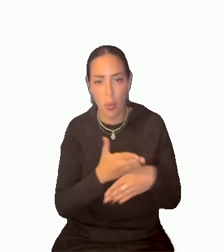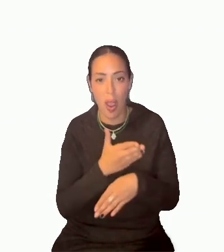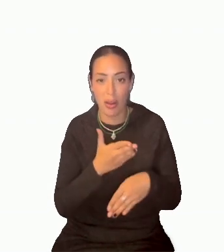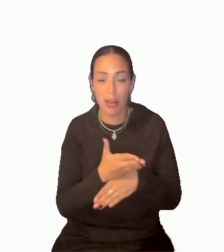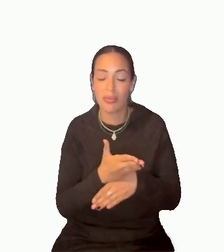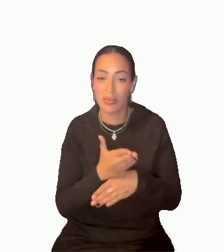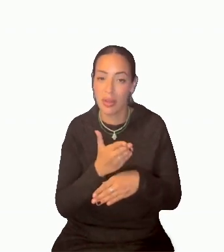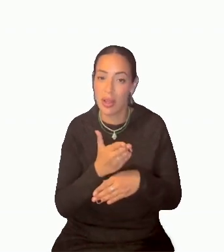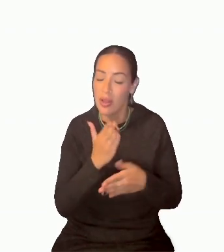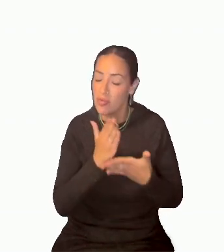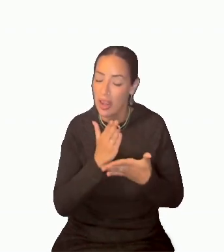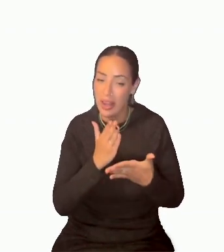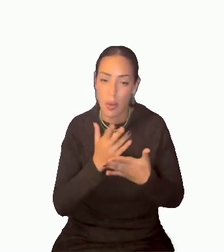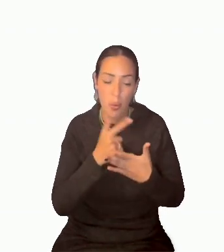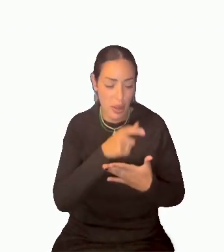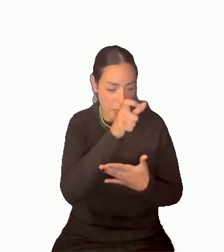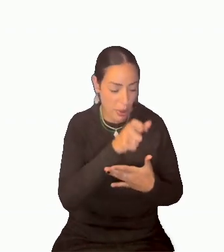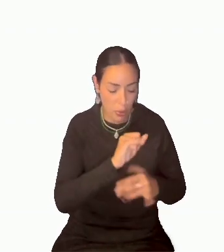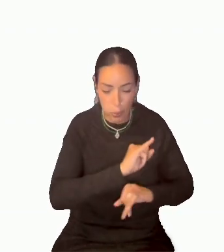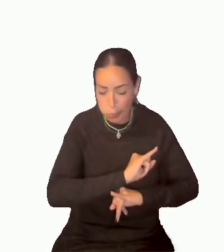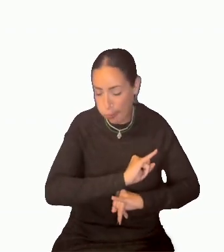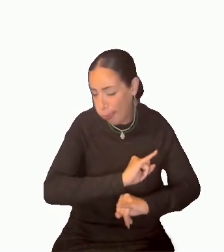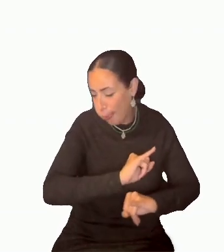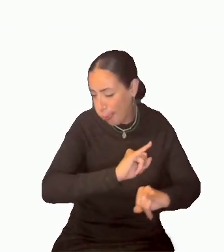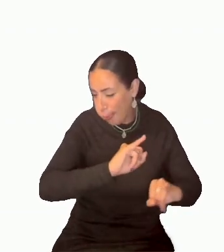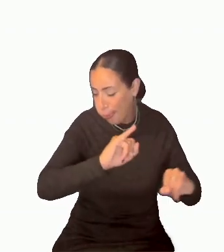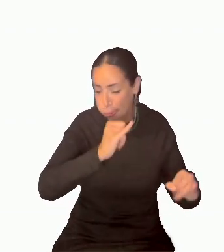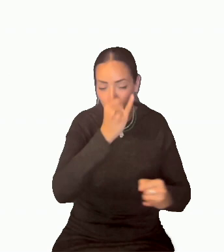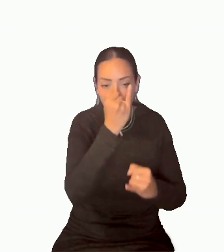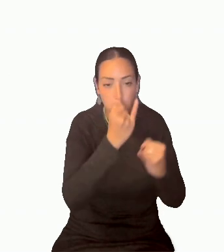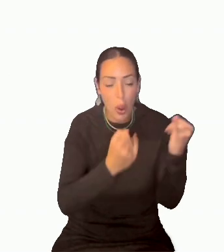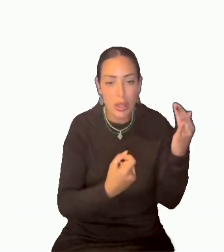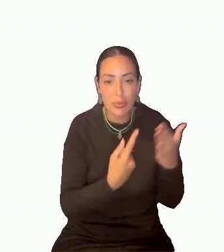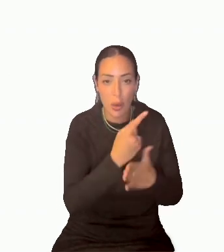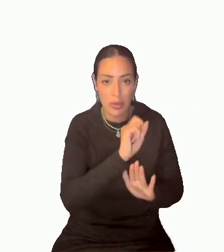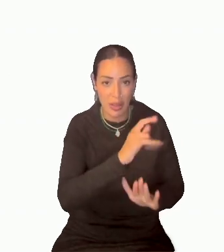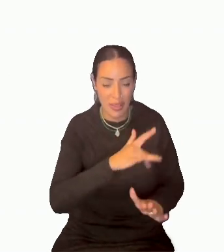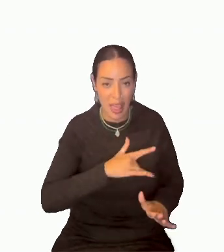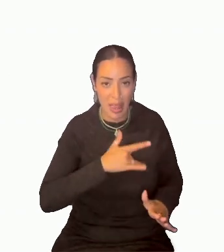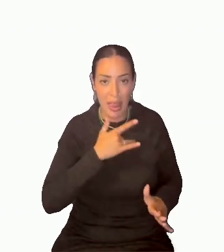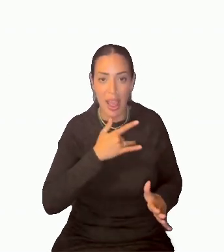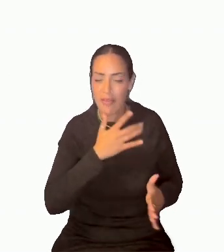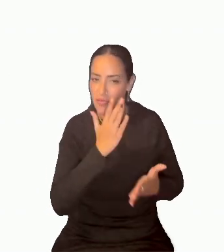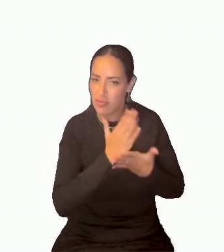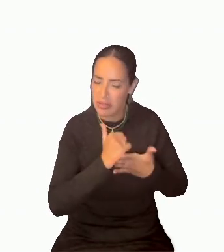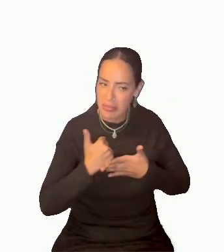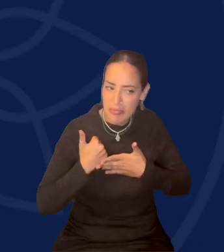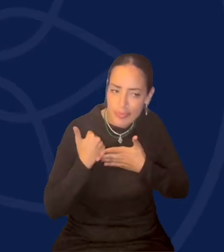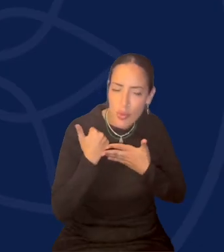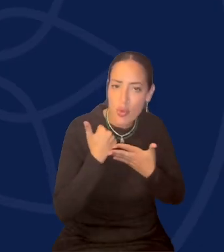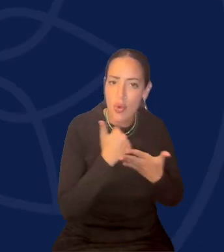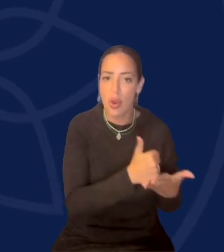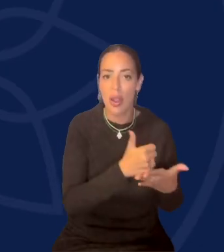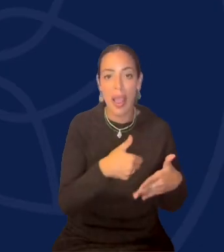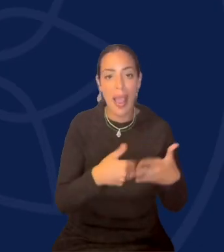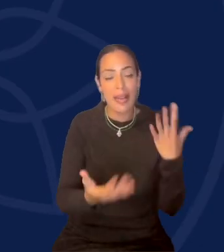in the darkest moments of someone's life. If you have any questions, please do not hesitate to contact me directly.